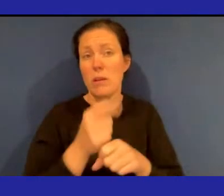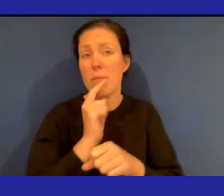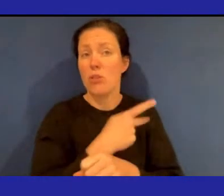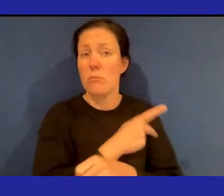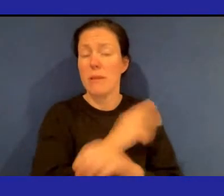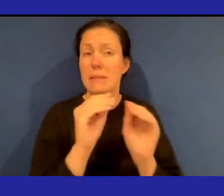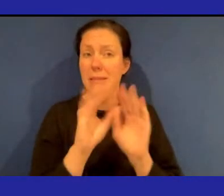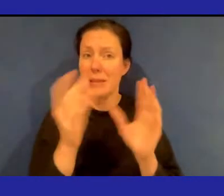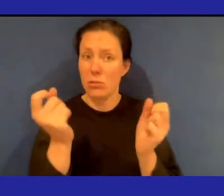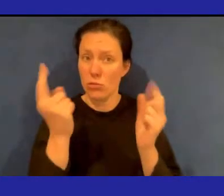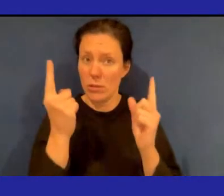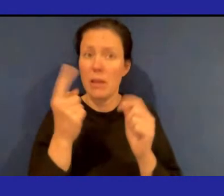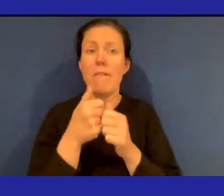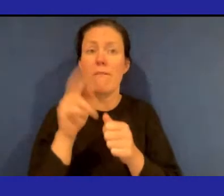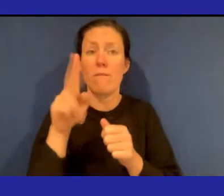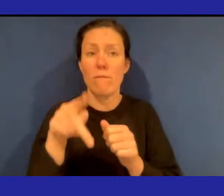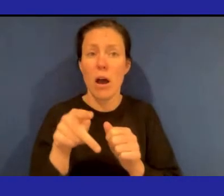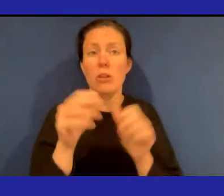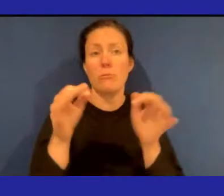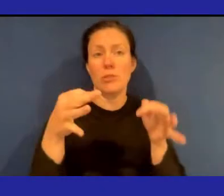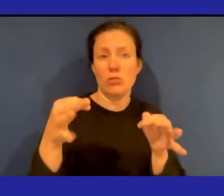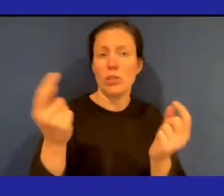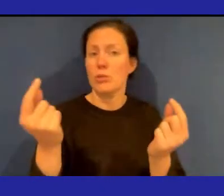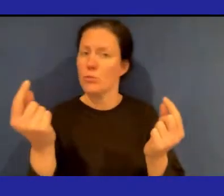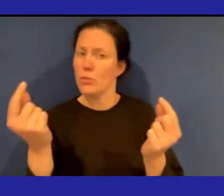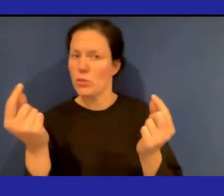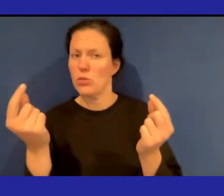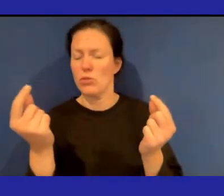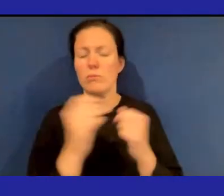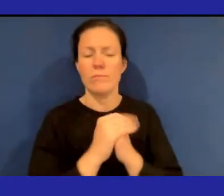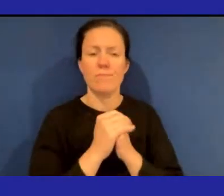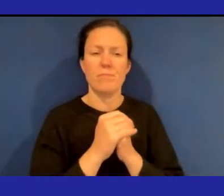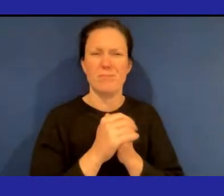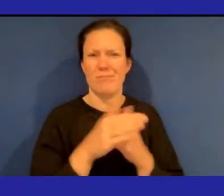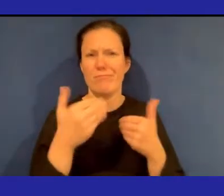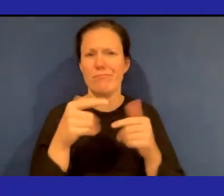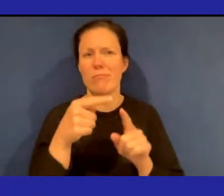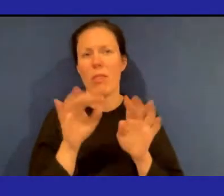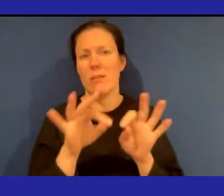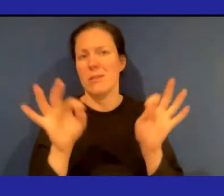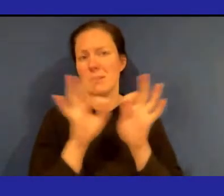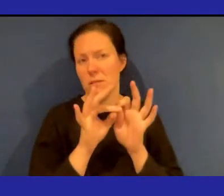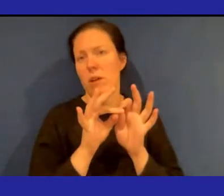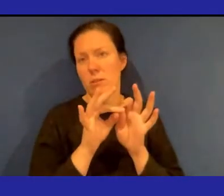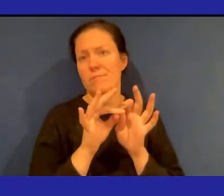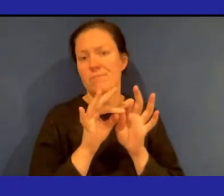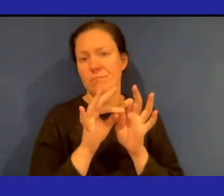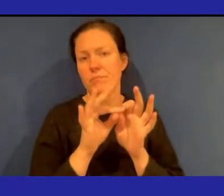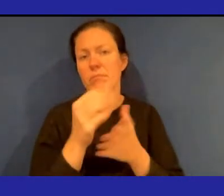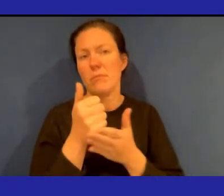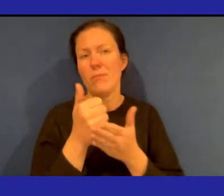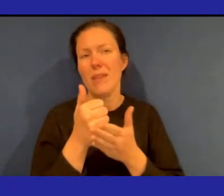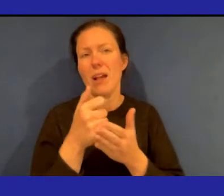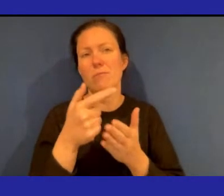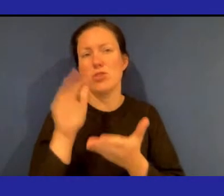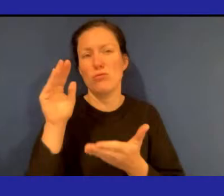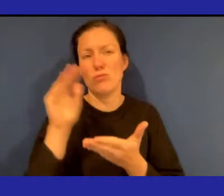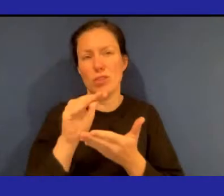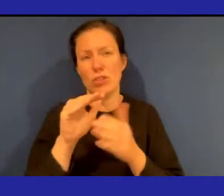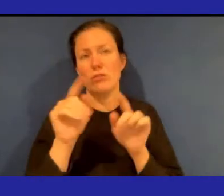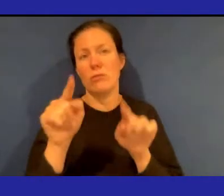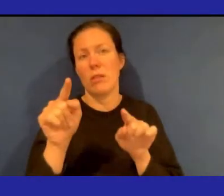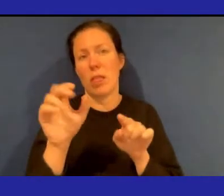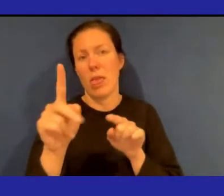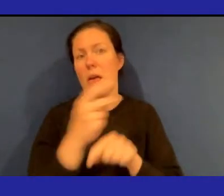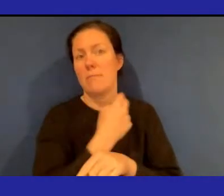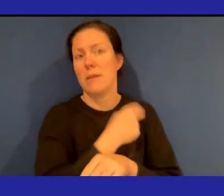understand their follow-up care instructions. This is vital because it reduces the readmission and ensures that our patients have